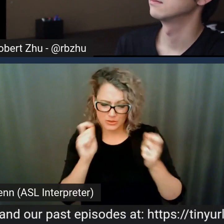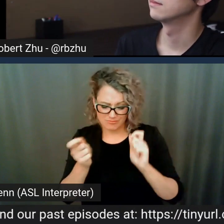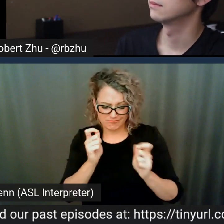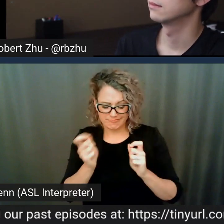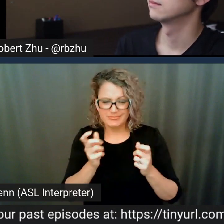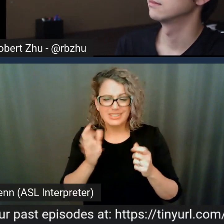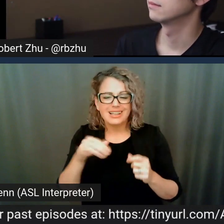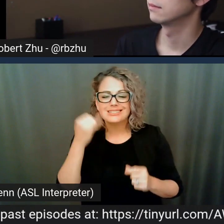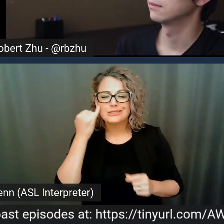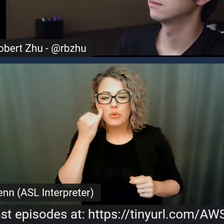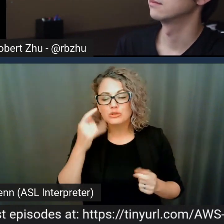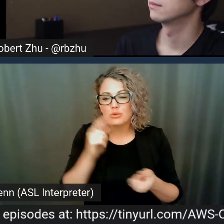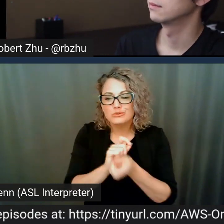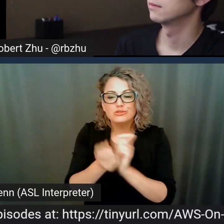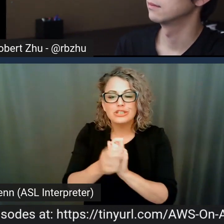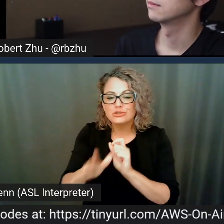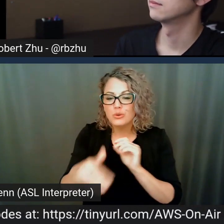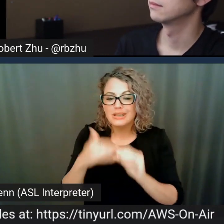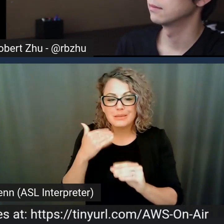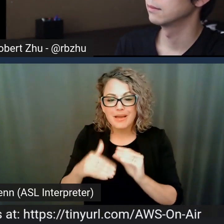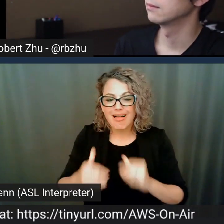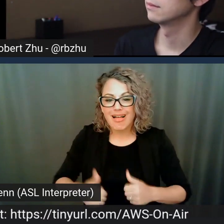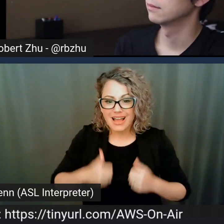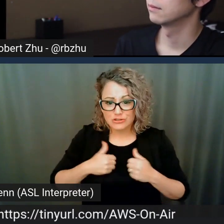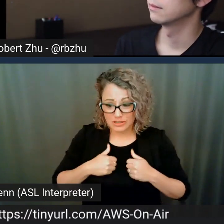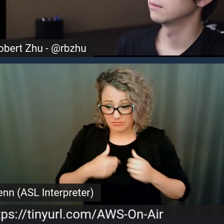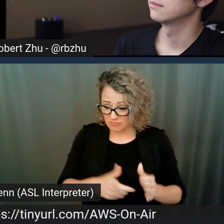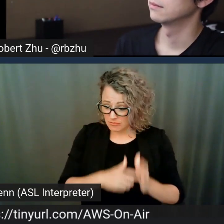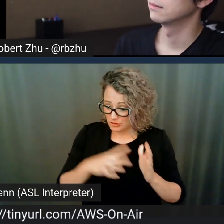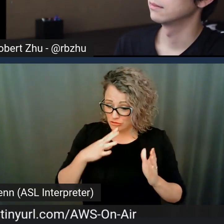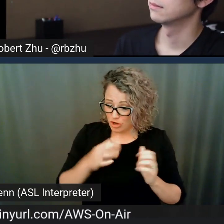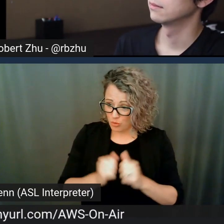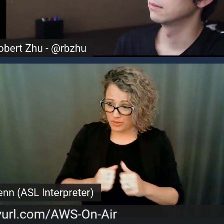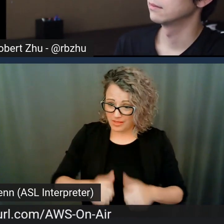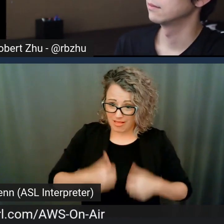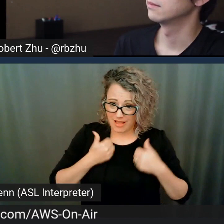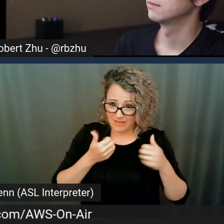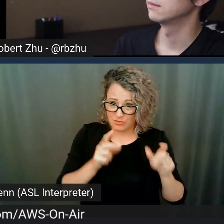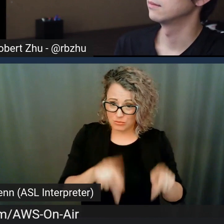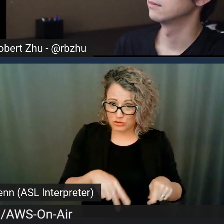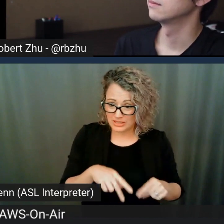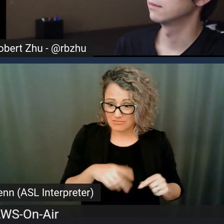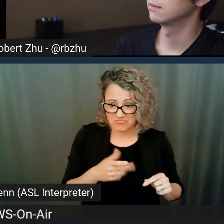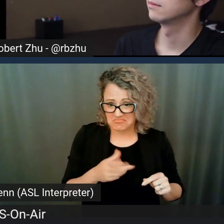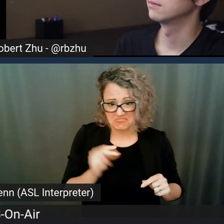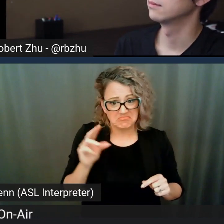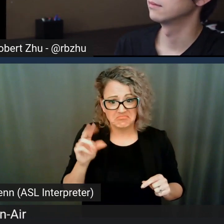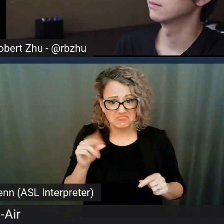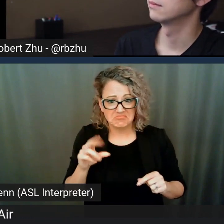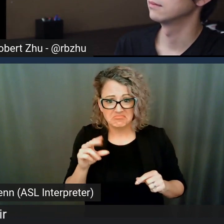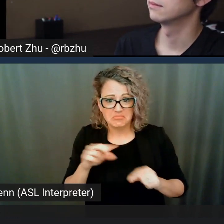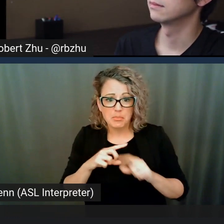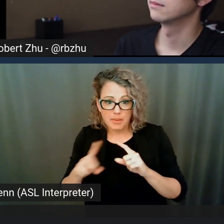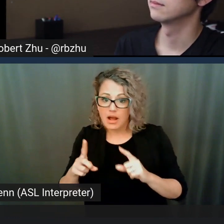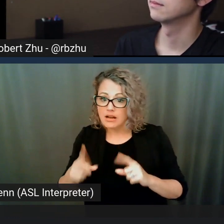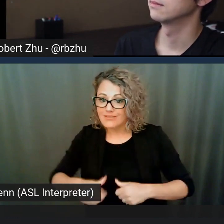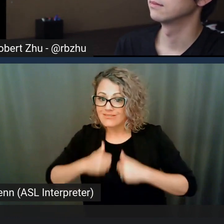your email address. You don't need to talk to an agent for that. And you can add Voice ID in your contact flows to even do